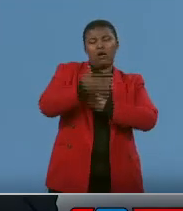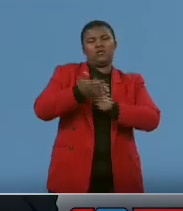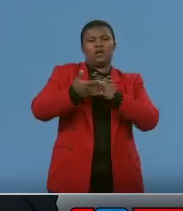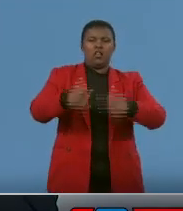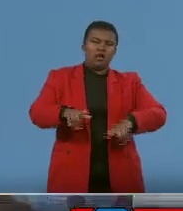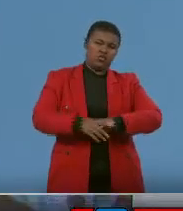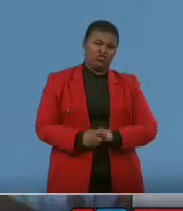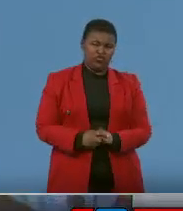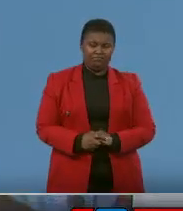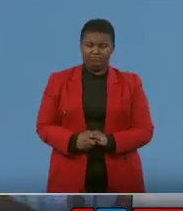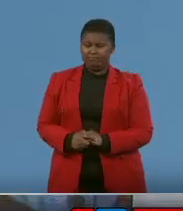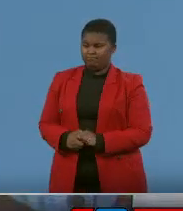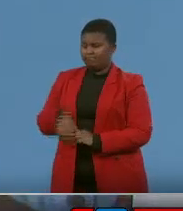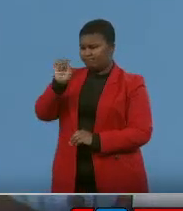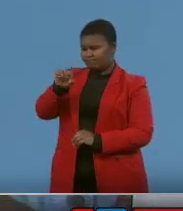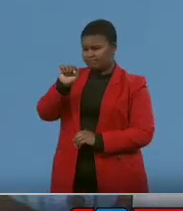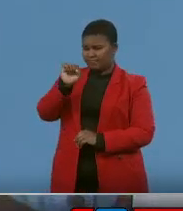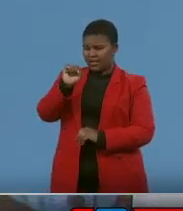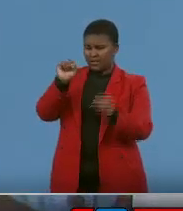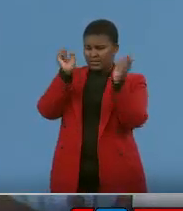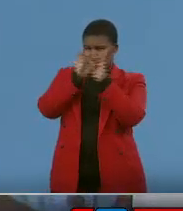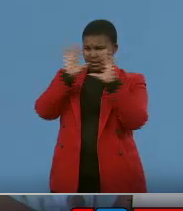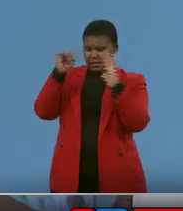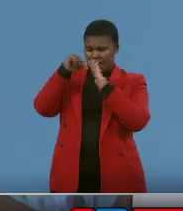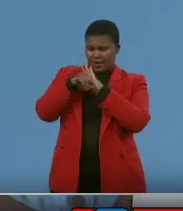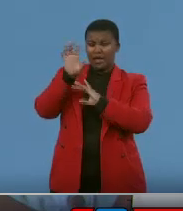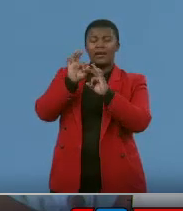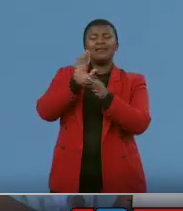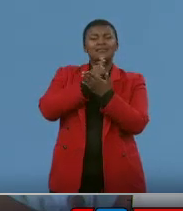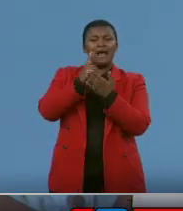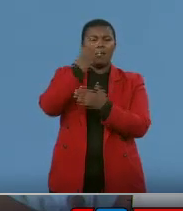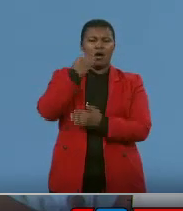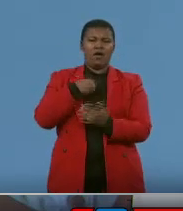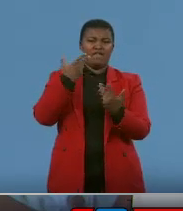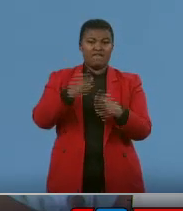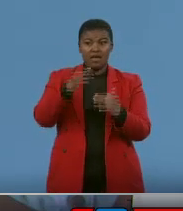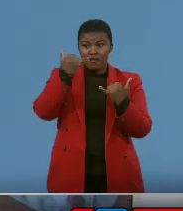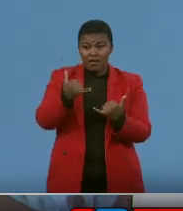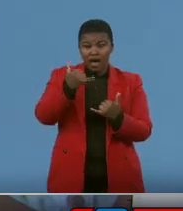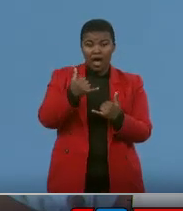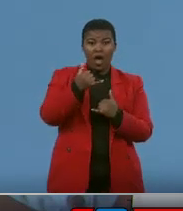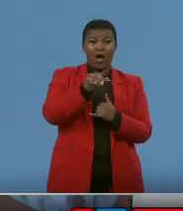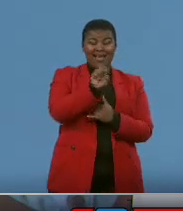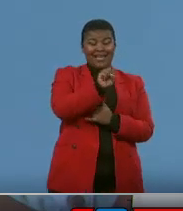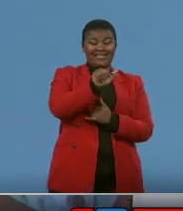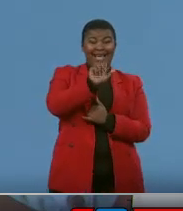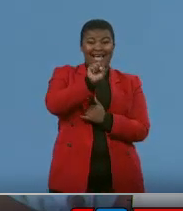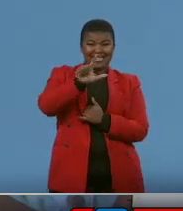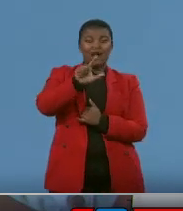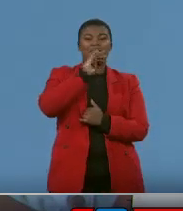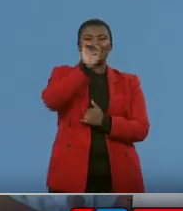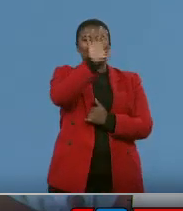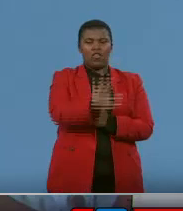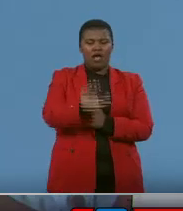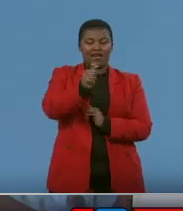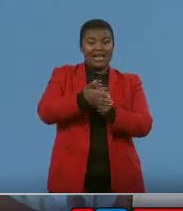And can we just get some clarity on the technicals around this? Because I was asked this question. So you've got, right now, it's SASL, South African Sign